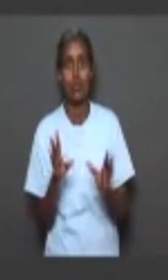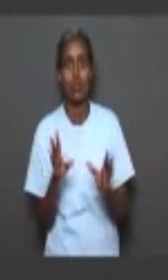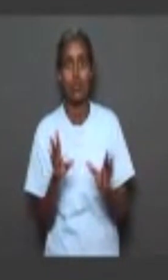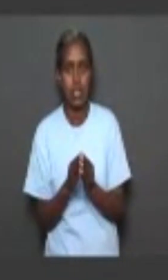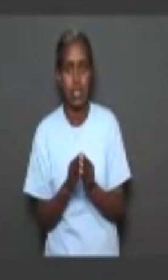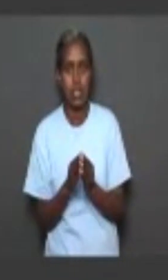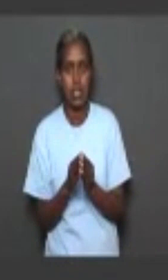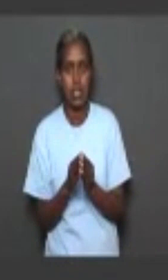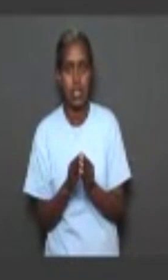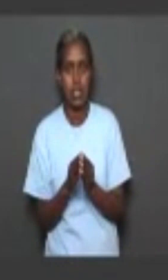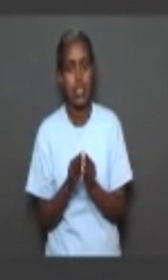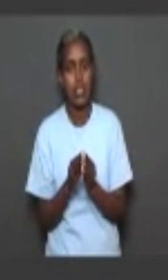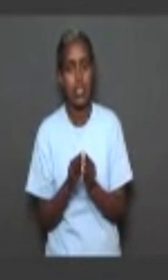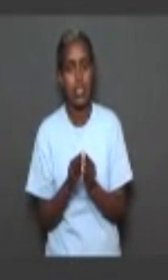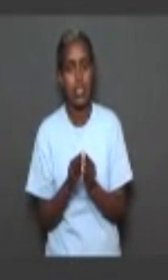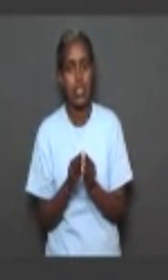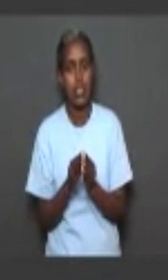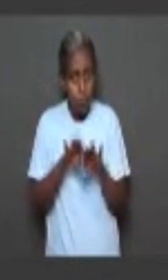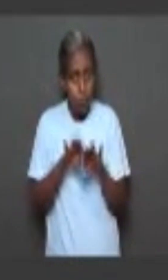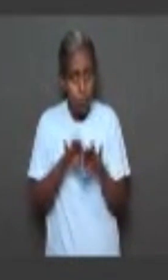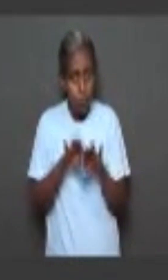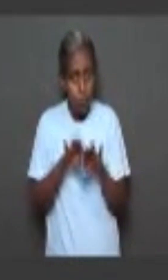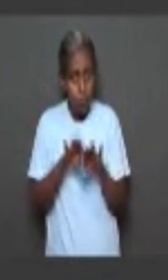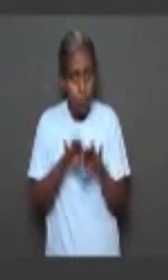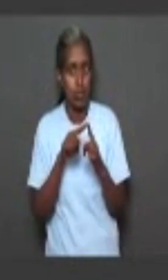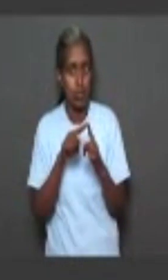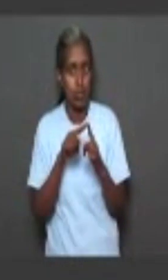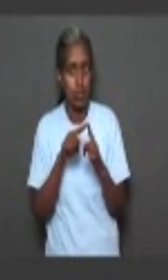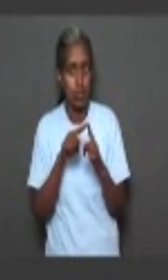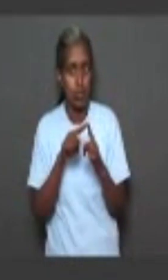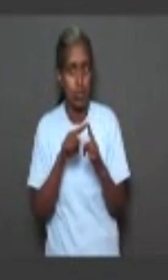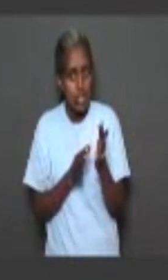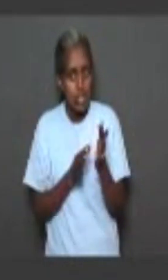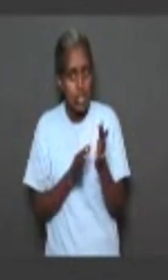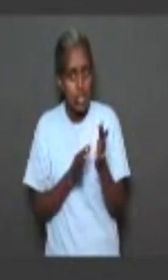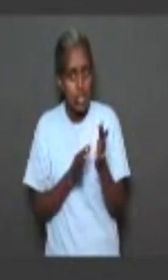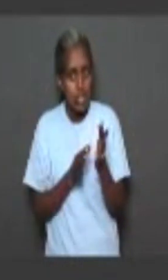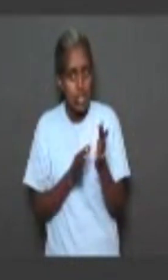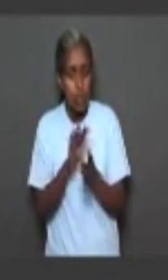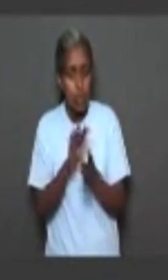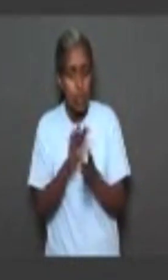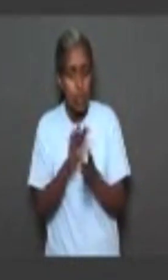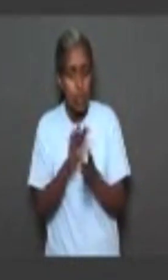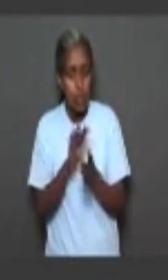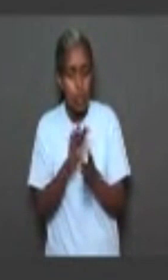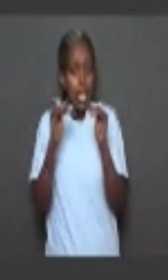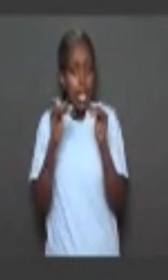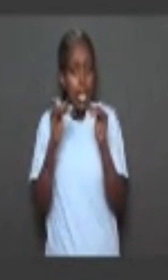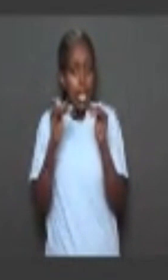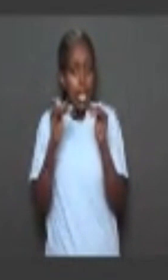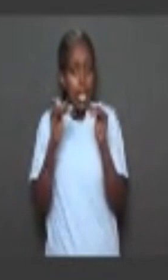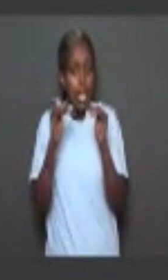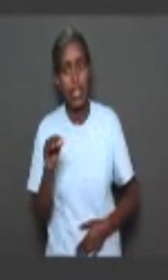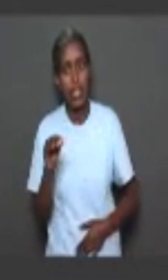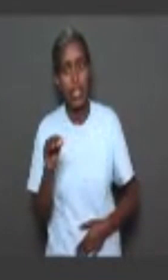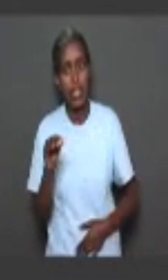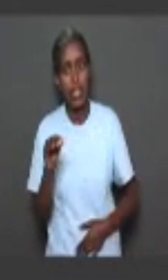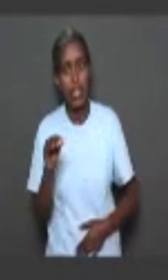is important to distinguish between equal and